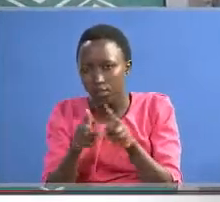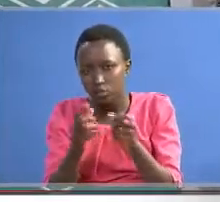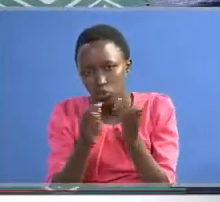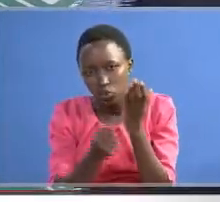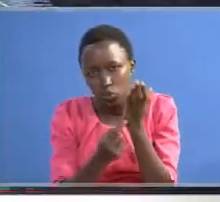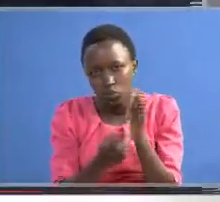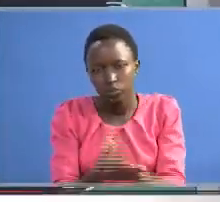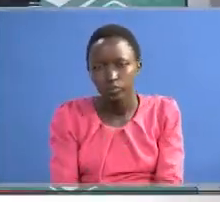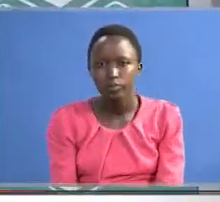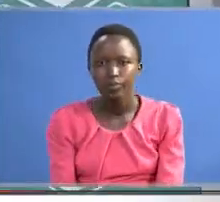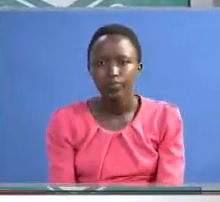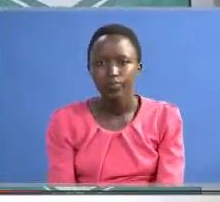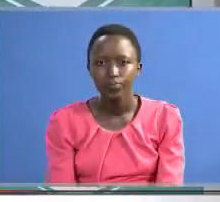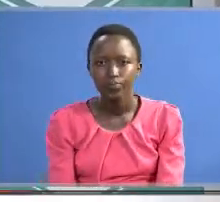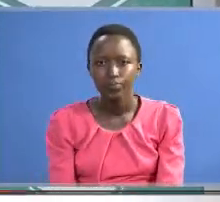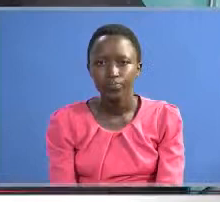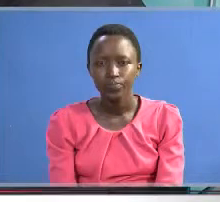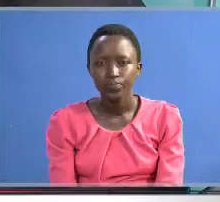technology.